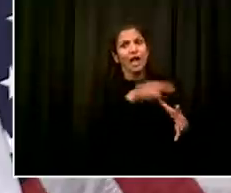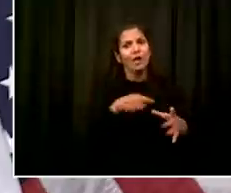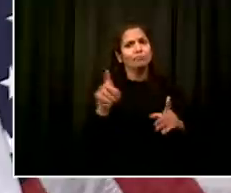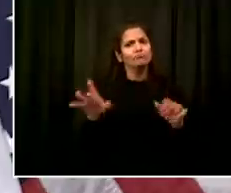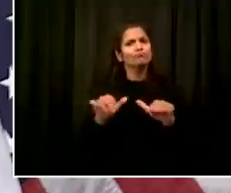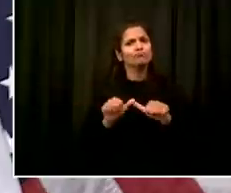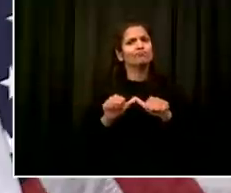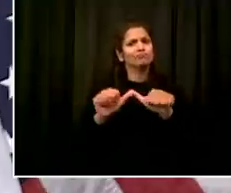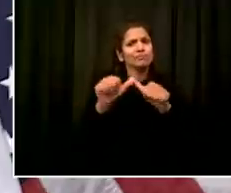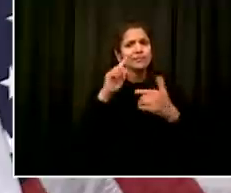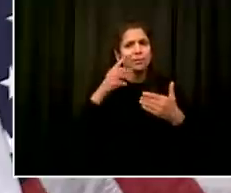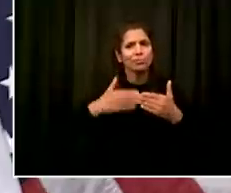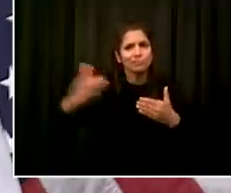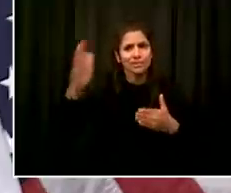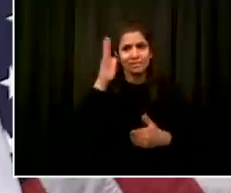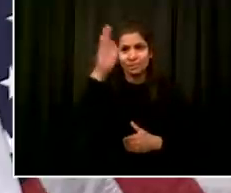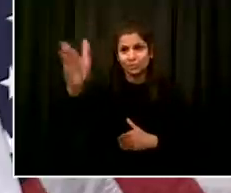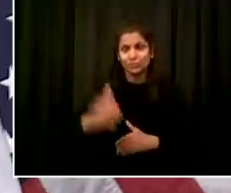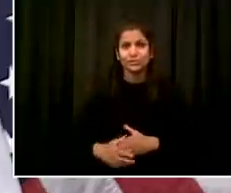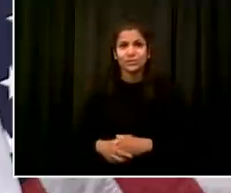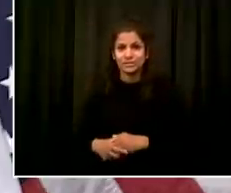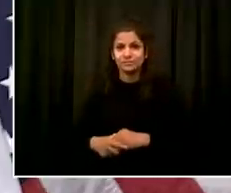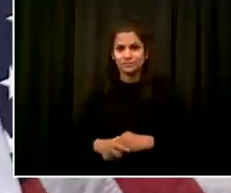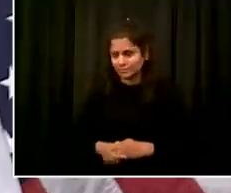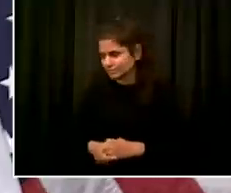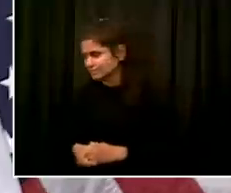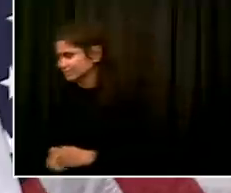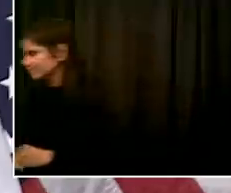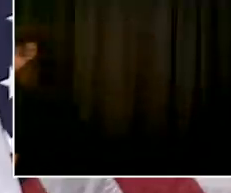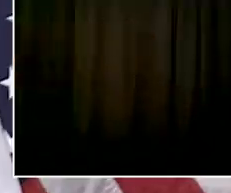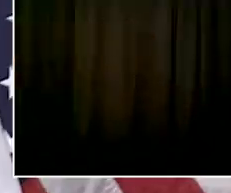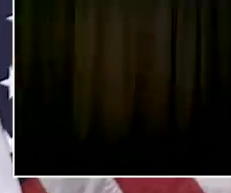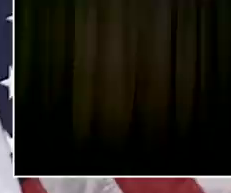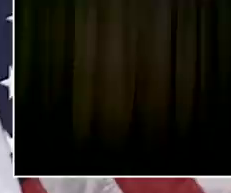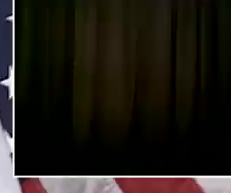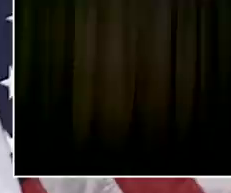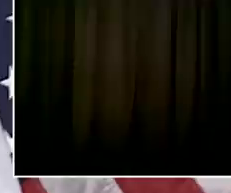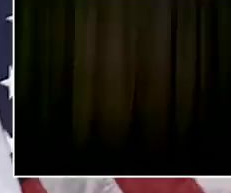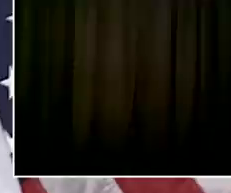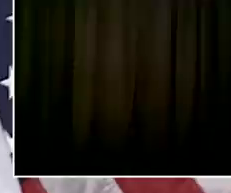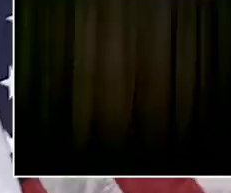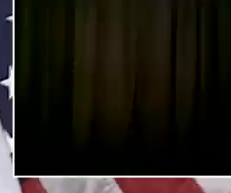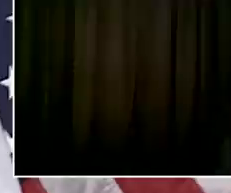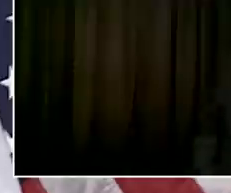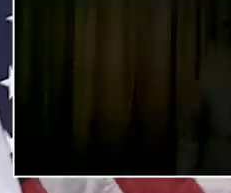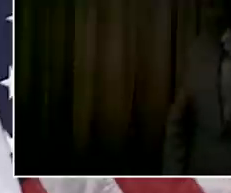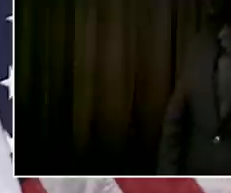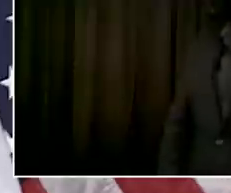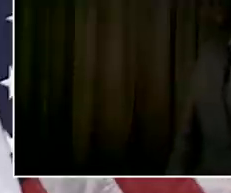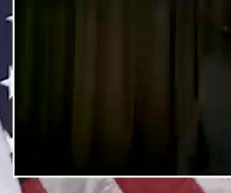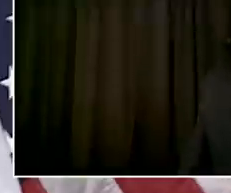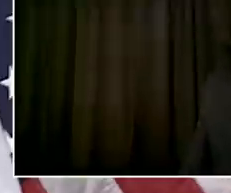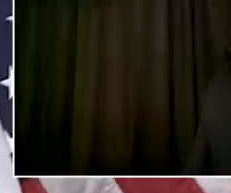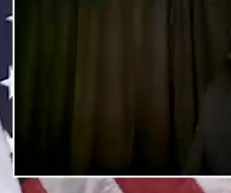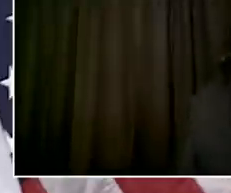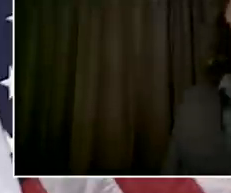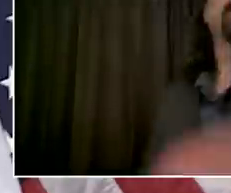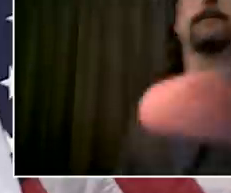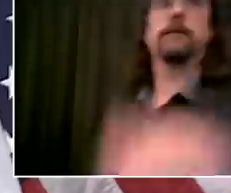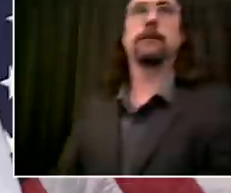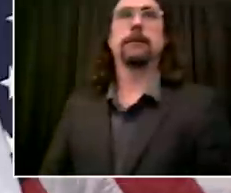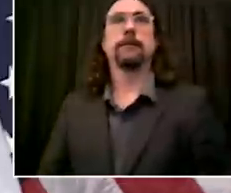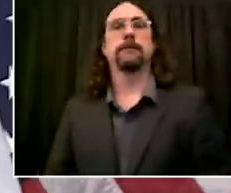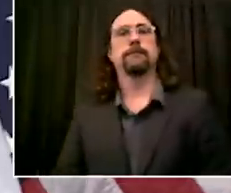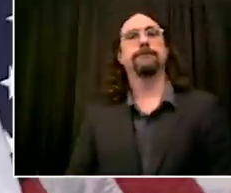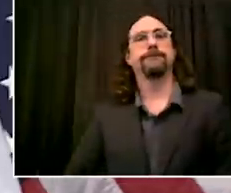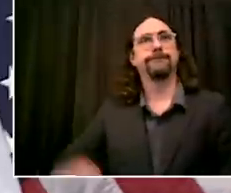Good morning, Mr. Mayor, Commissioner Shea, and everyone else on the call. First question for the mayor and the commissioner.